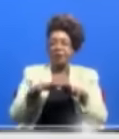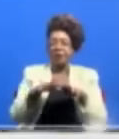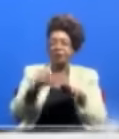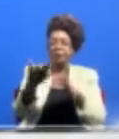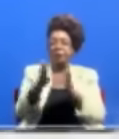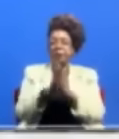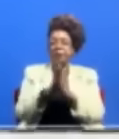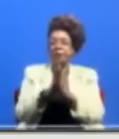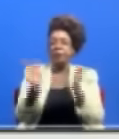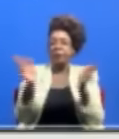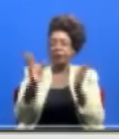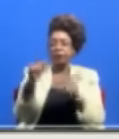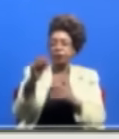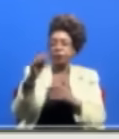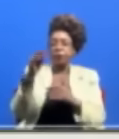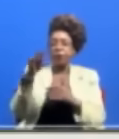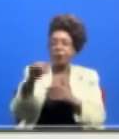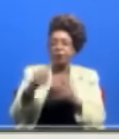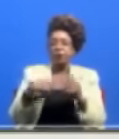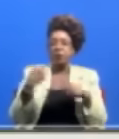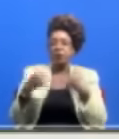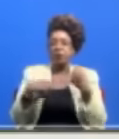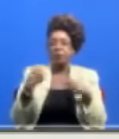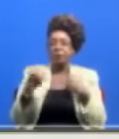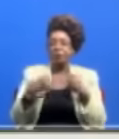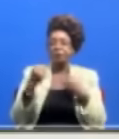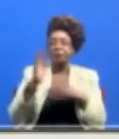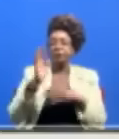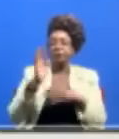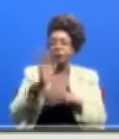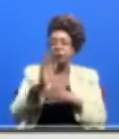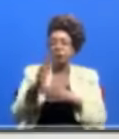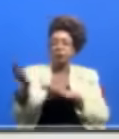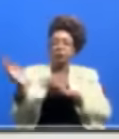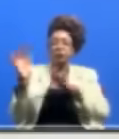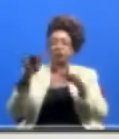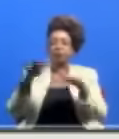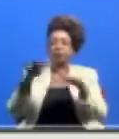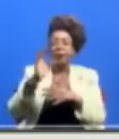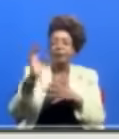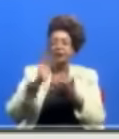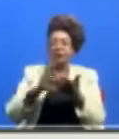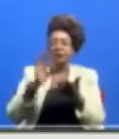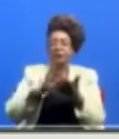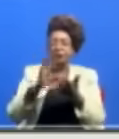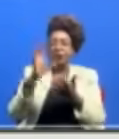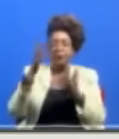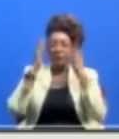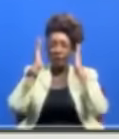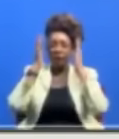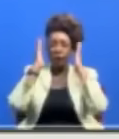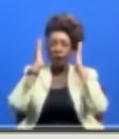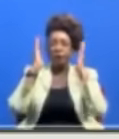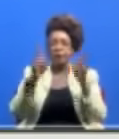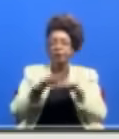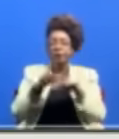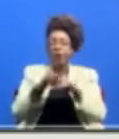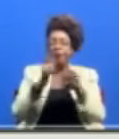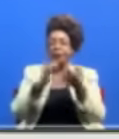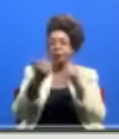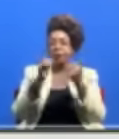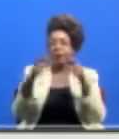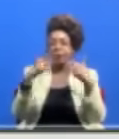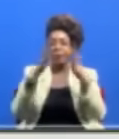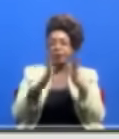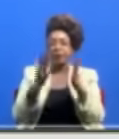in Rusururoro, Rwanda. The burial was attended by Sports Cabinet Secretary Ababu Namwamba. Our sports reporter, Elijah Oko,